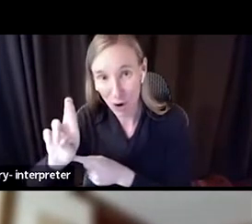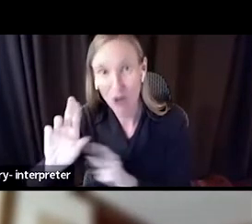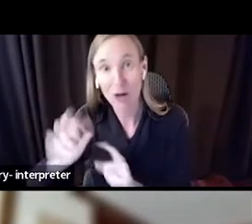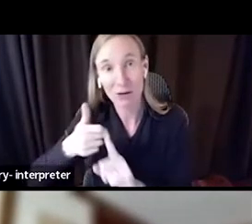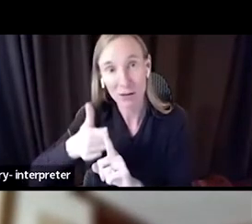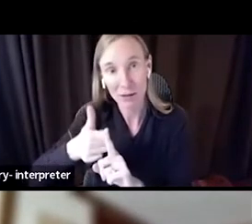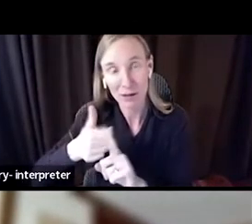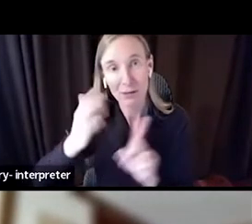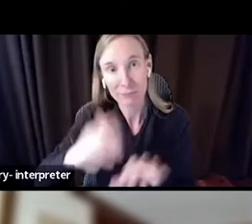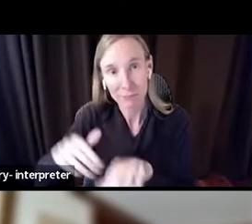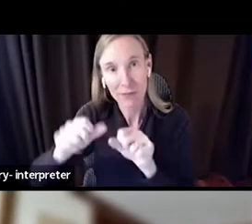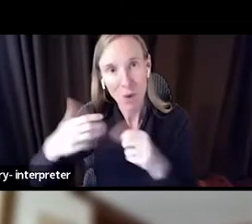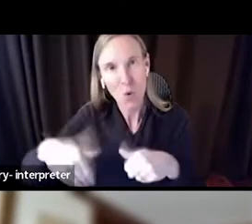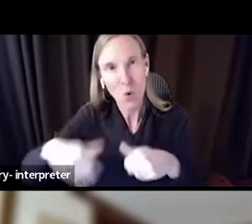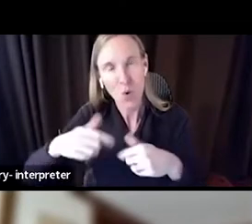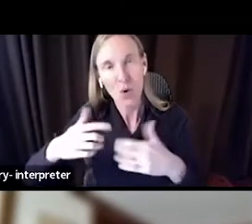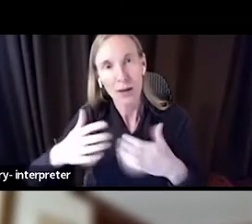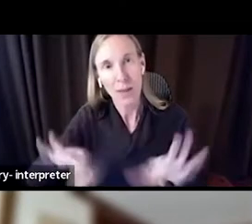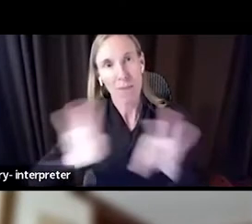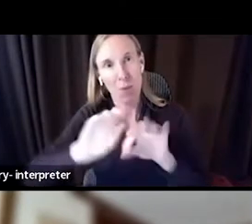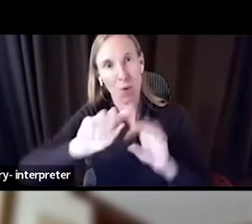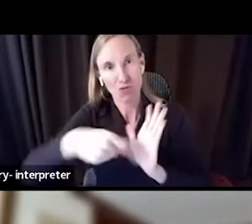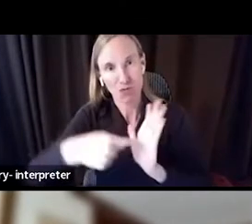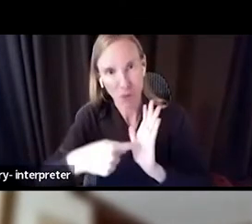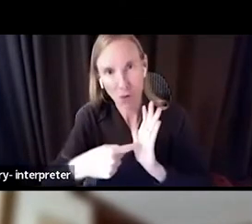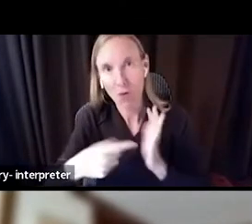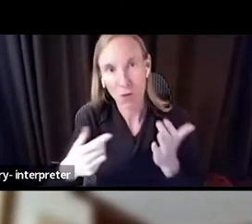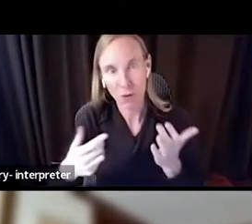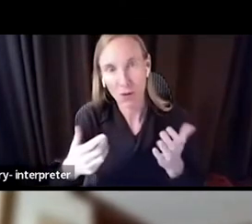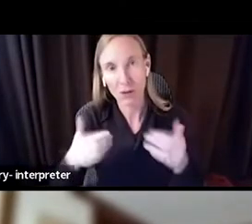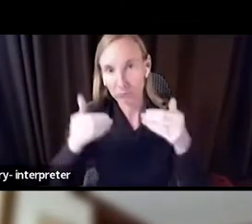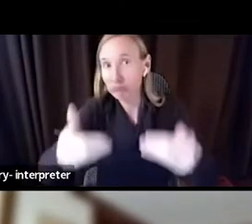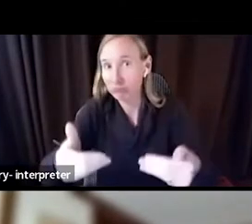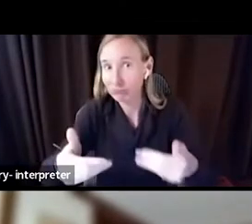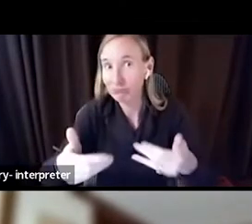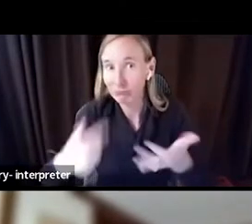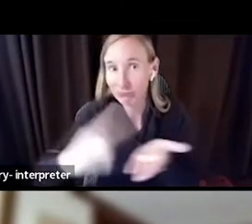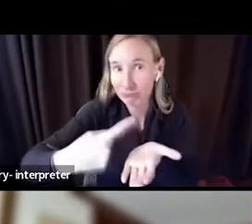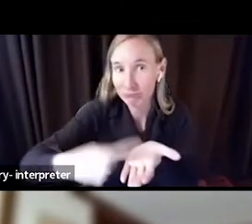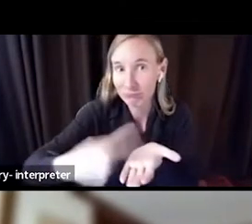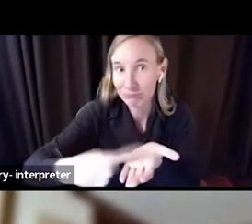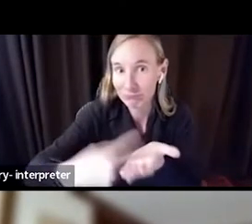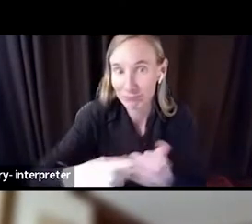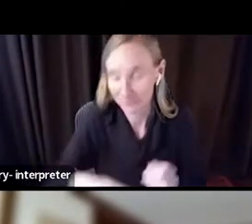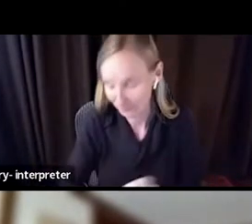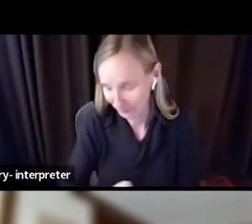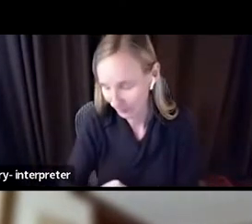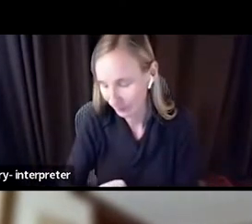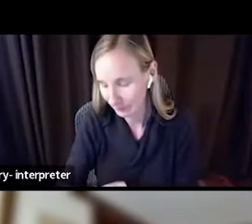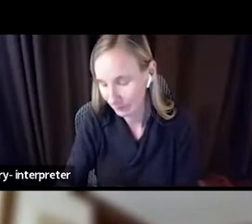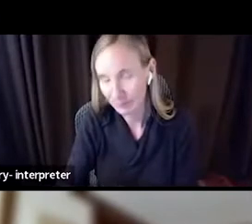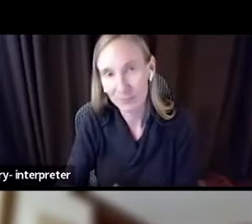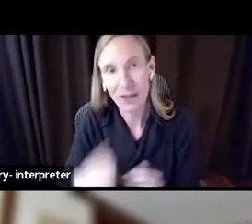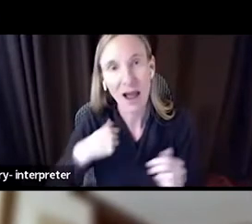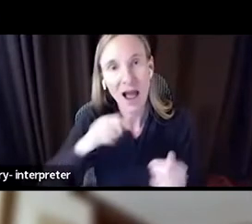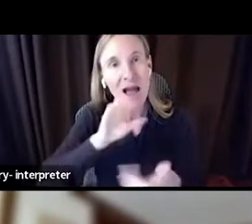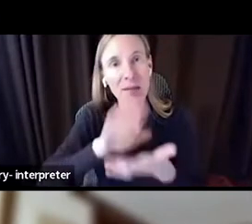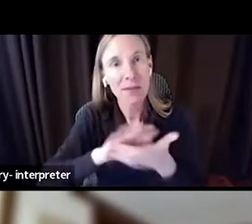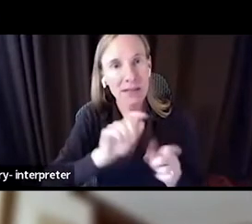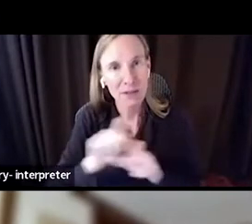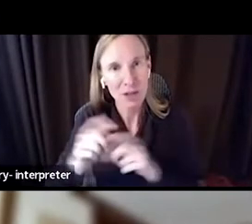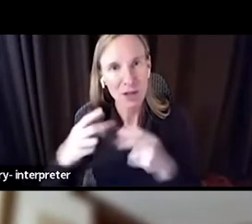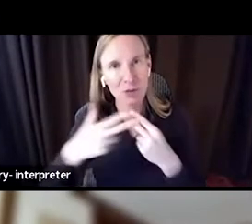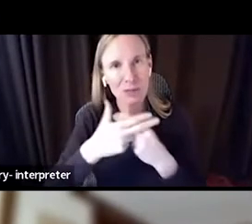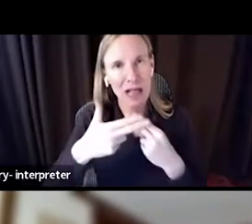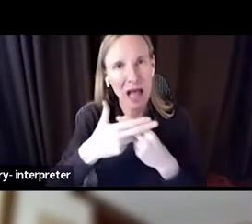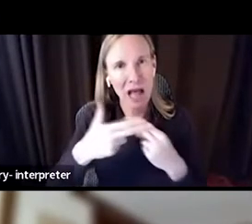has taken a significant role in moving this forward. And I believe there's also a slide deck somewhere